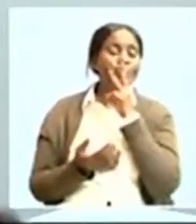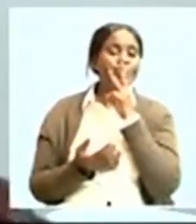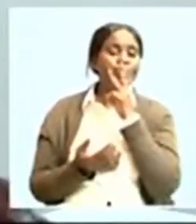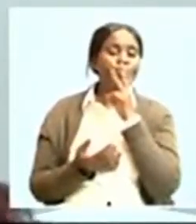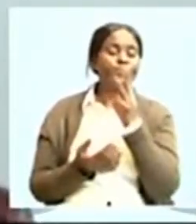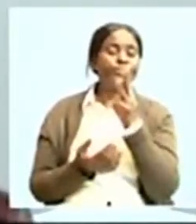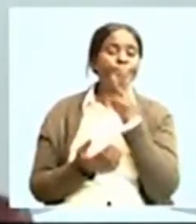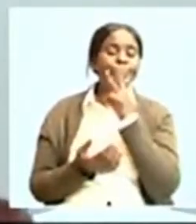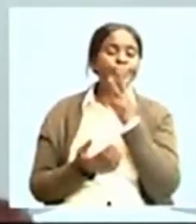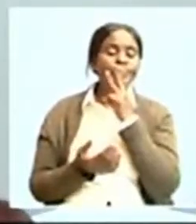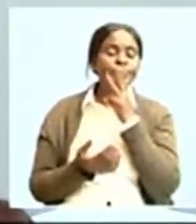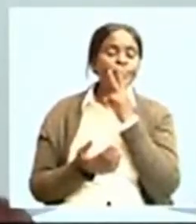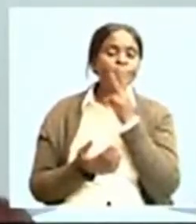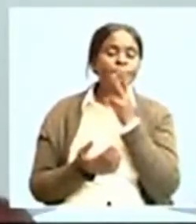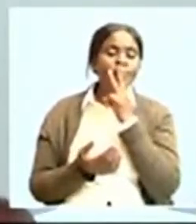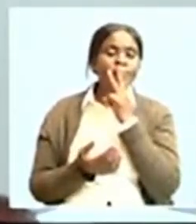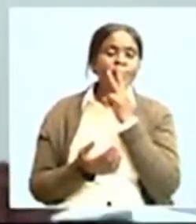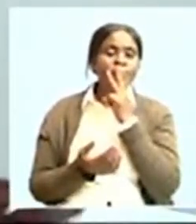water